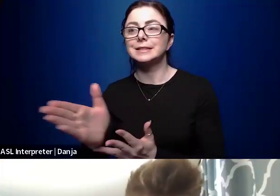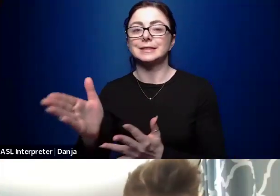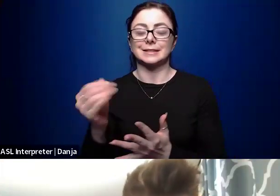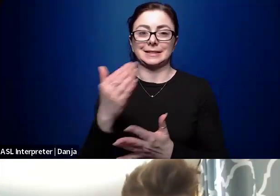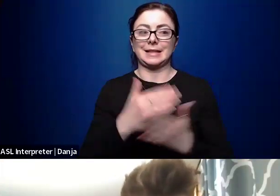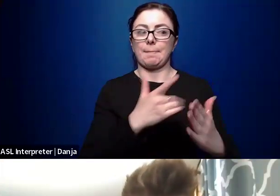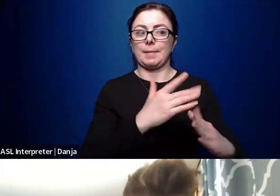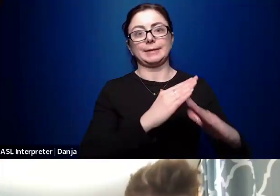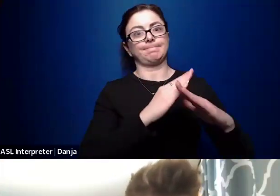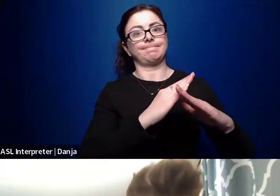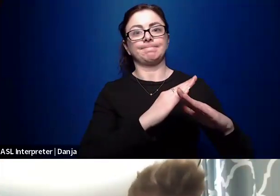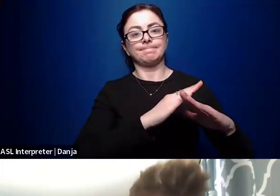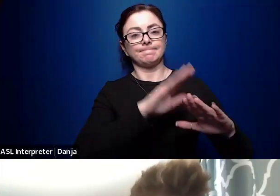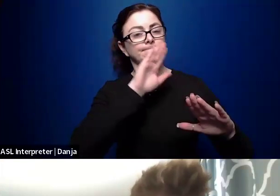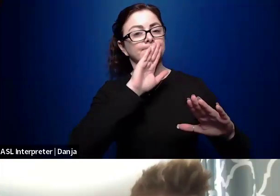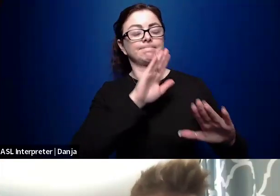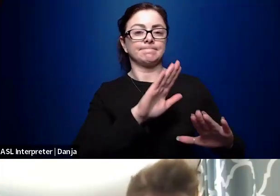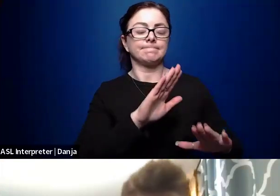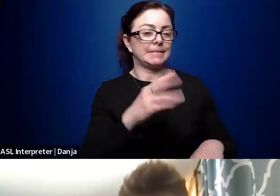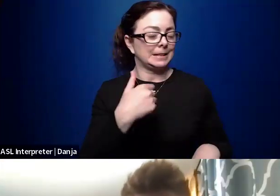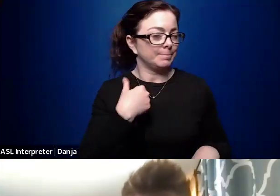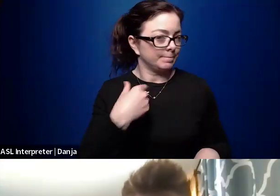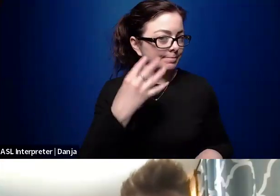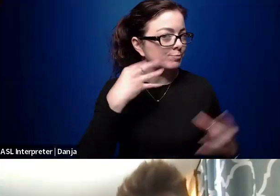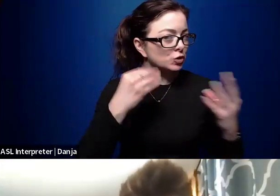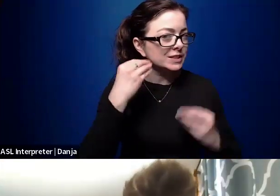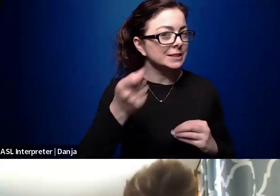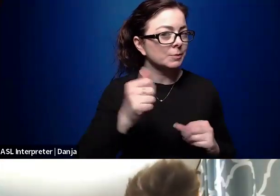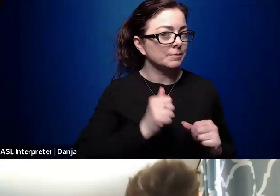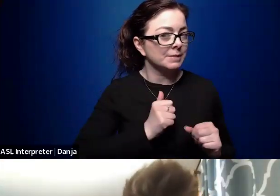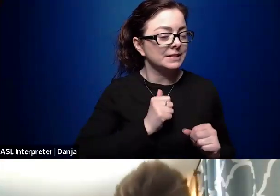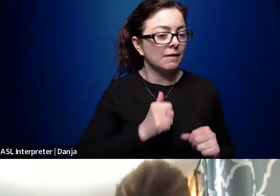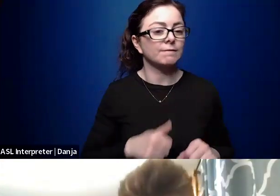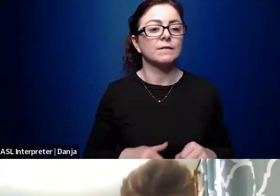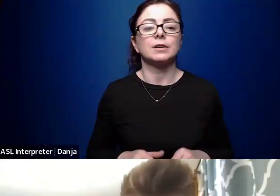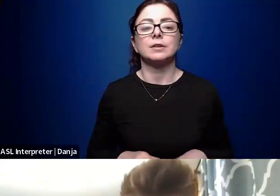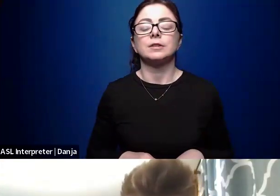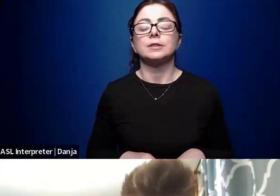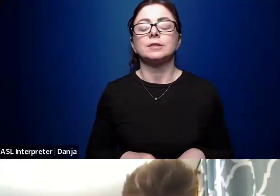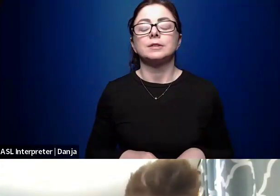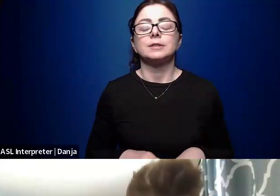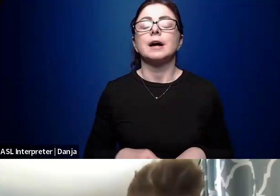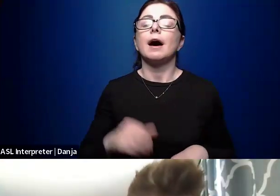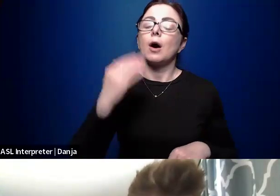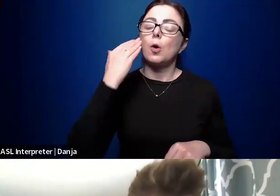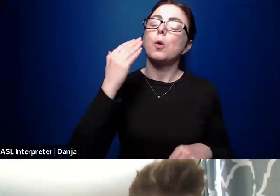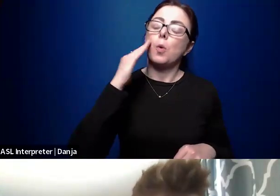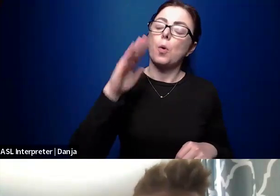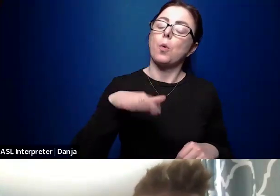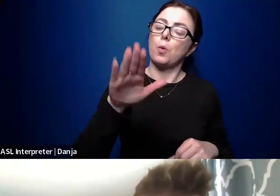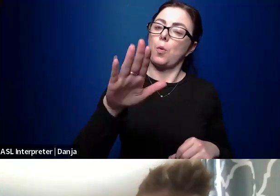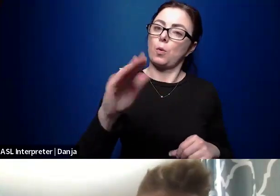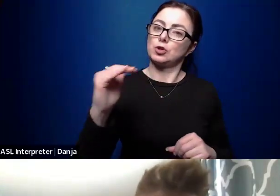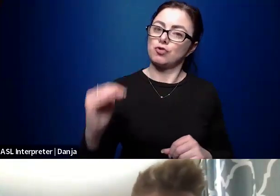that myself. Um, what, other than your child, what